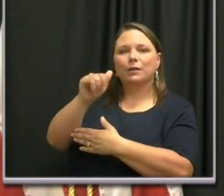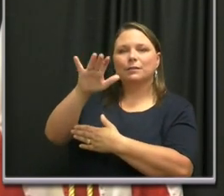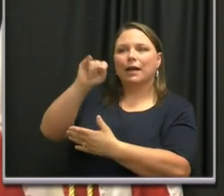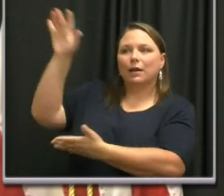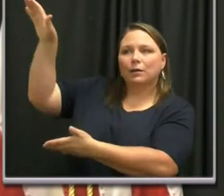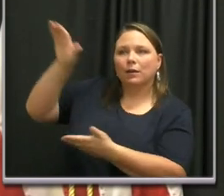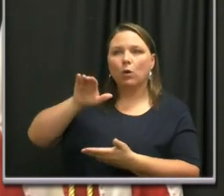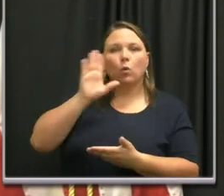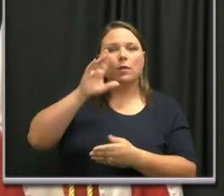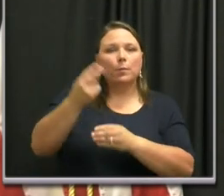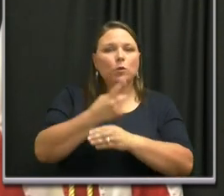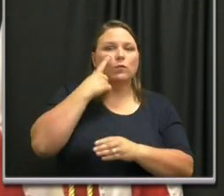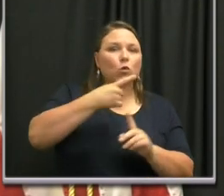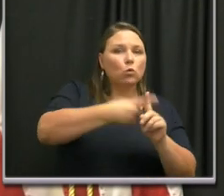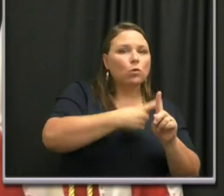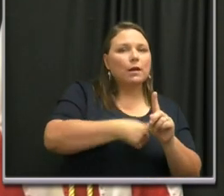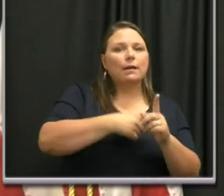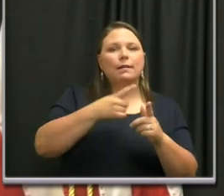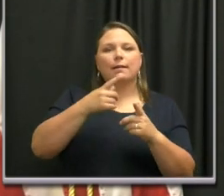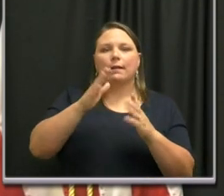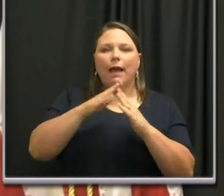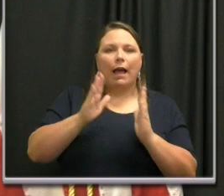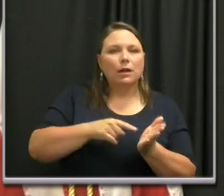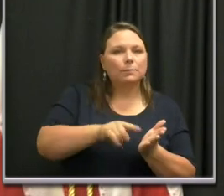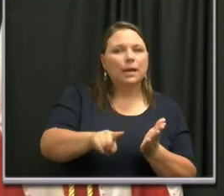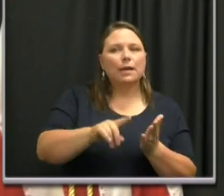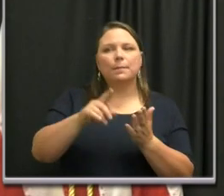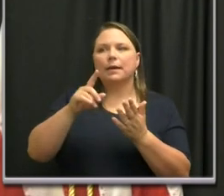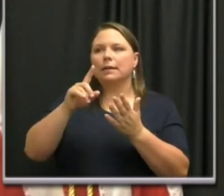used for rent, mortgage help, as some other cities are already doing?